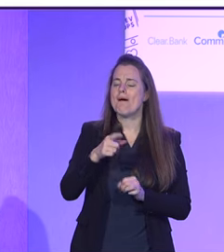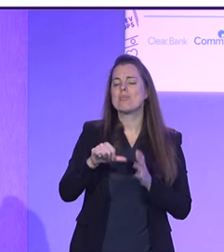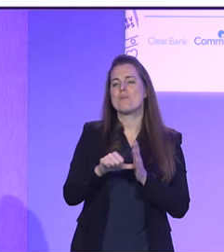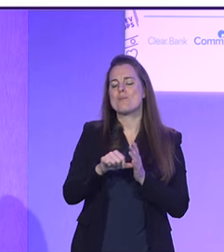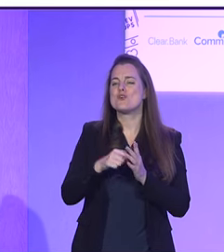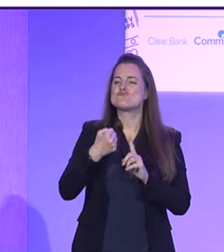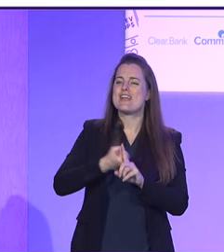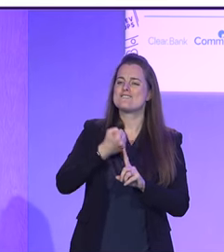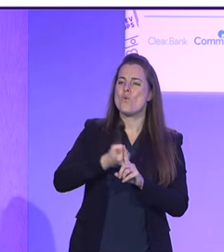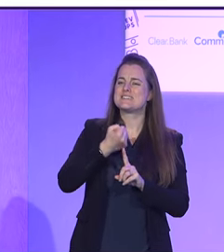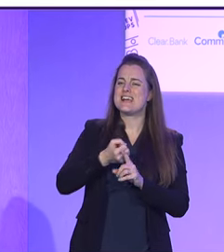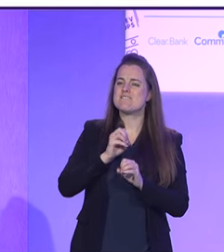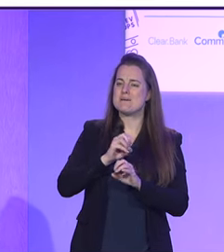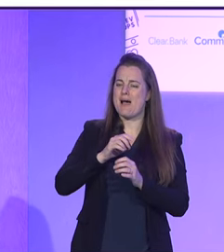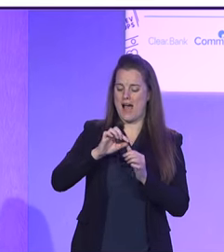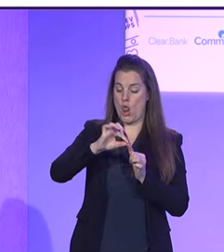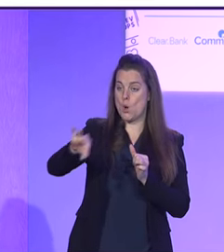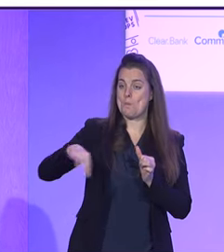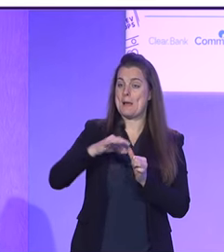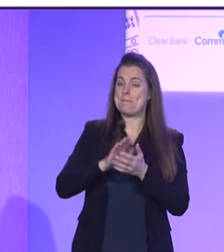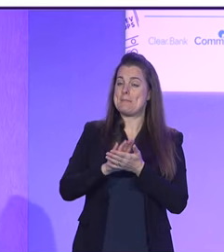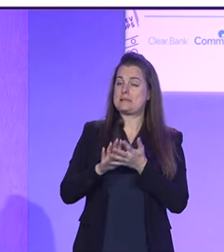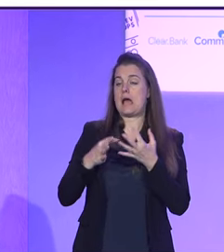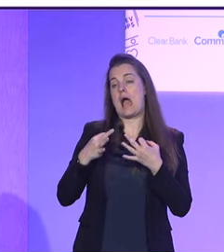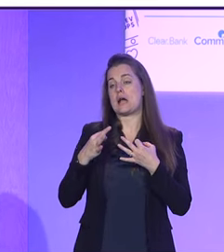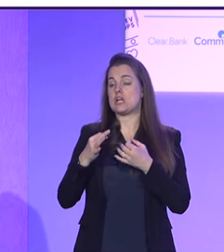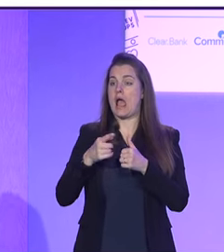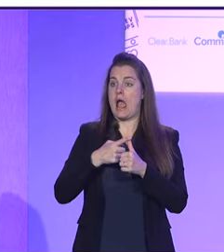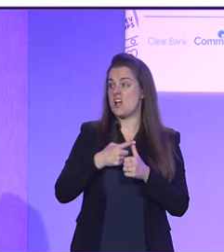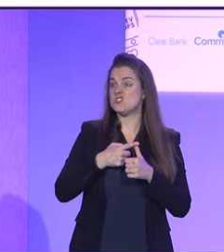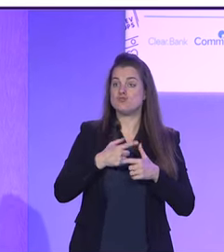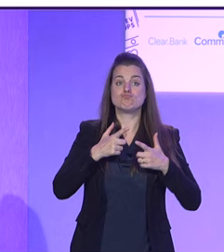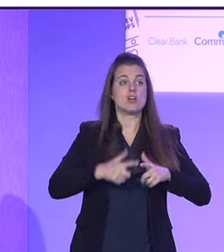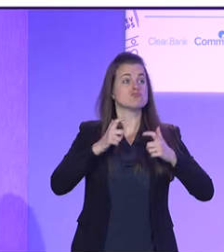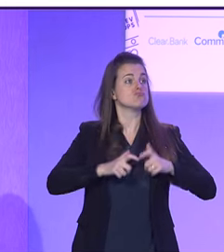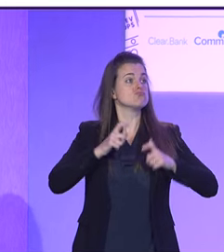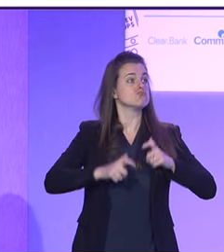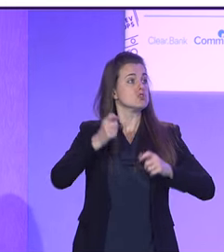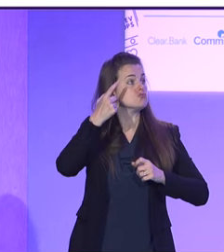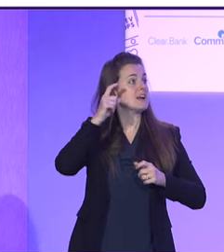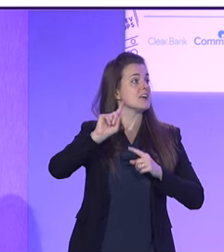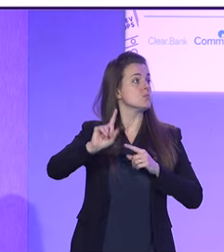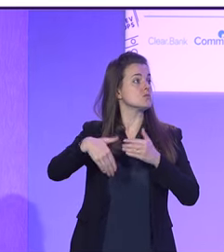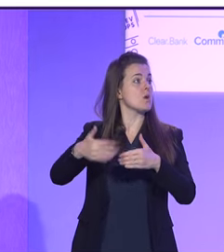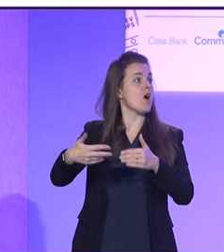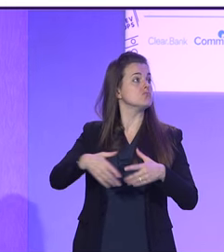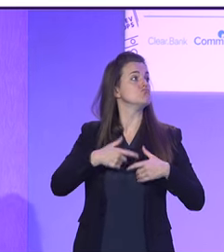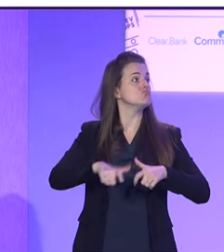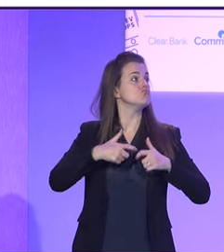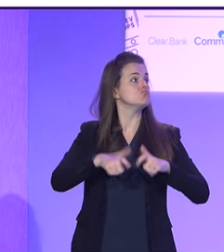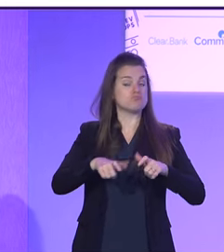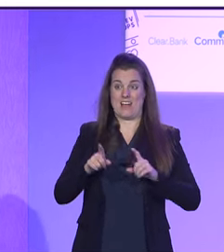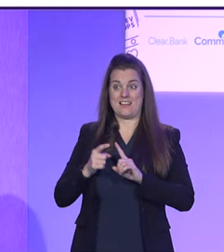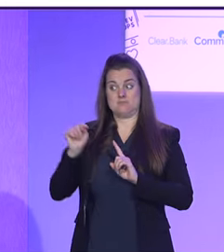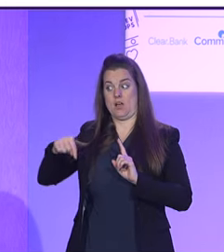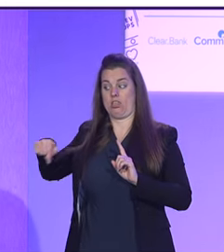loop just has actor A cranking out more and more and more activity because they don't realize what's going on. And obviously, all the other actors will do the